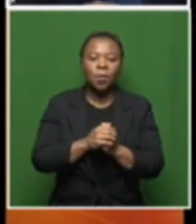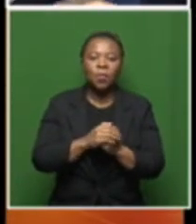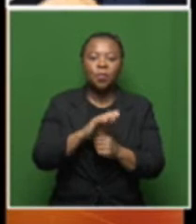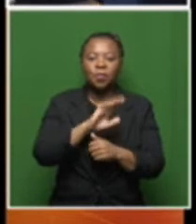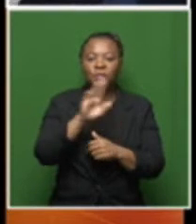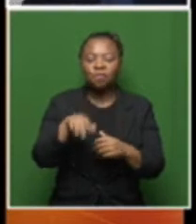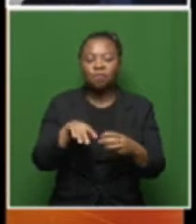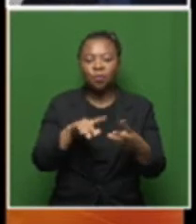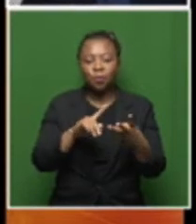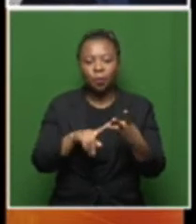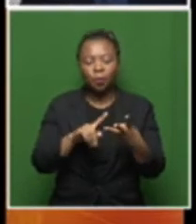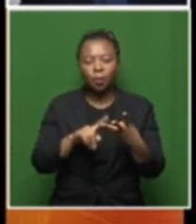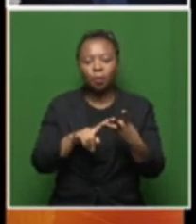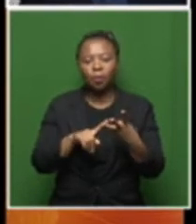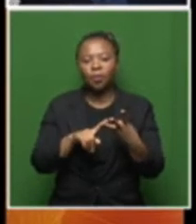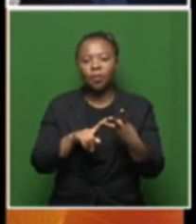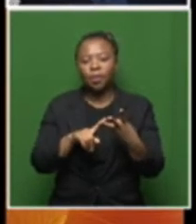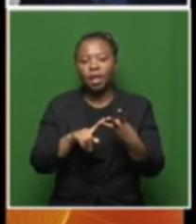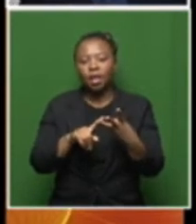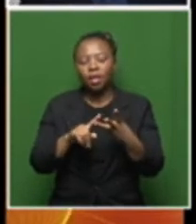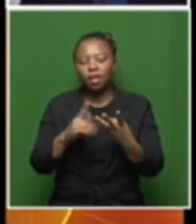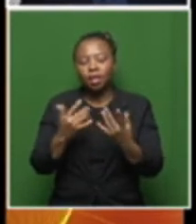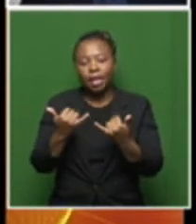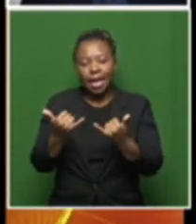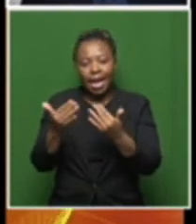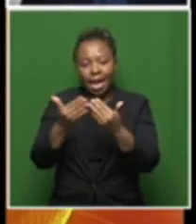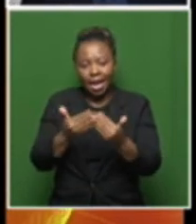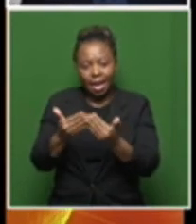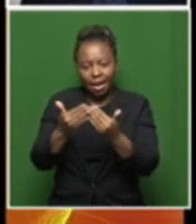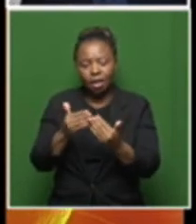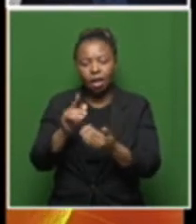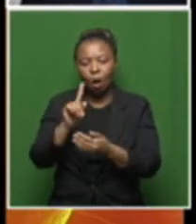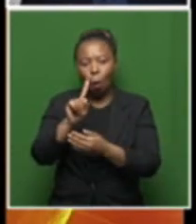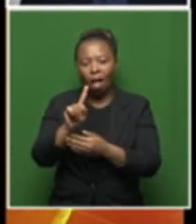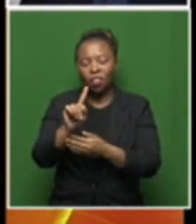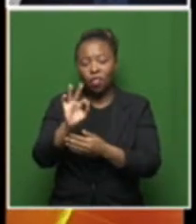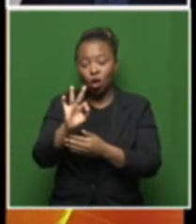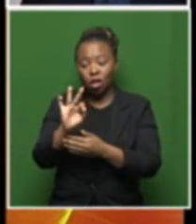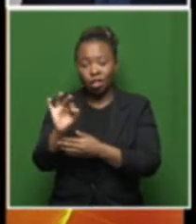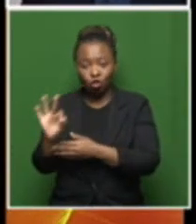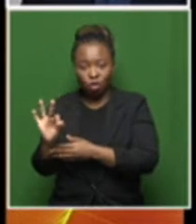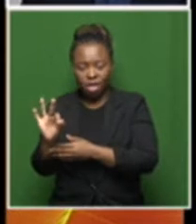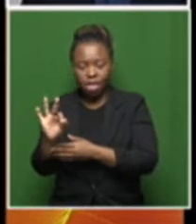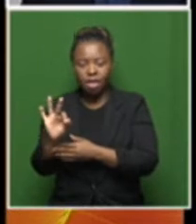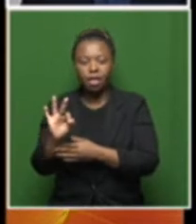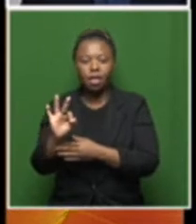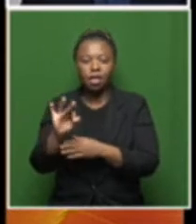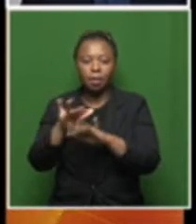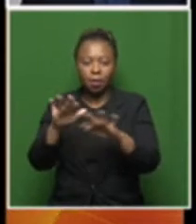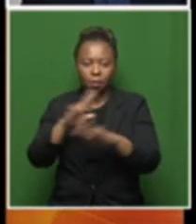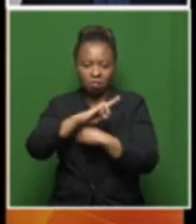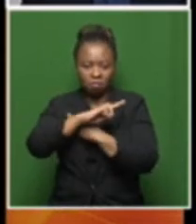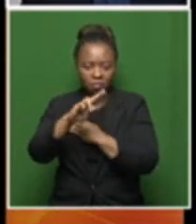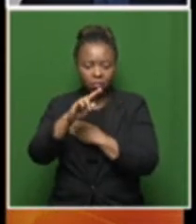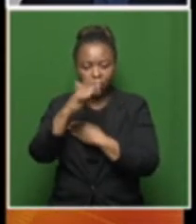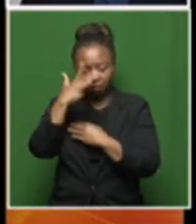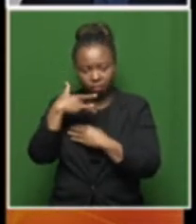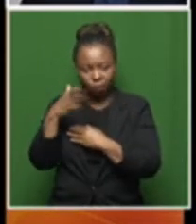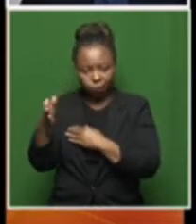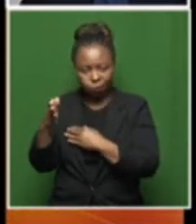the intermediate care facilities, Brackengate, currently has 133 patients. Frisia, Ward 90, still no patients. Mitchells Plain